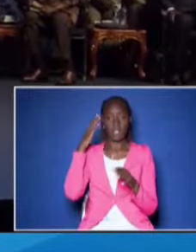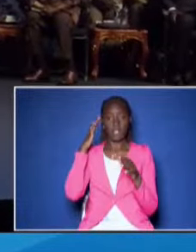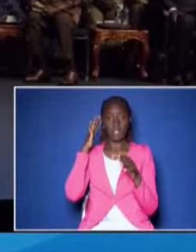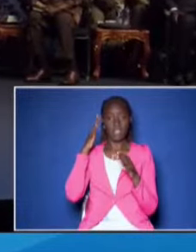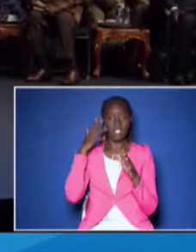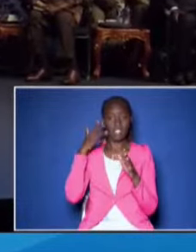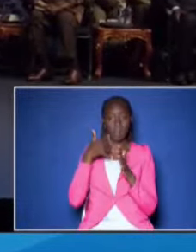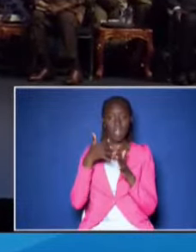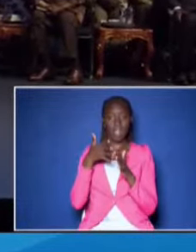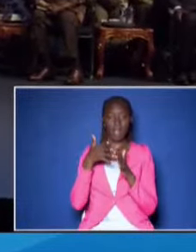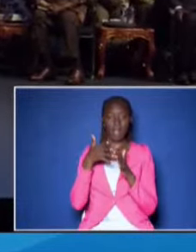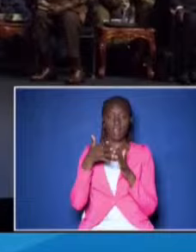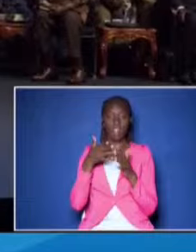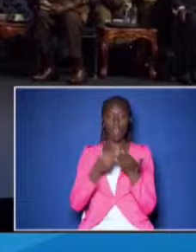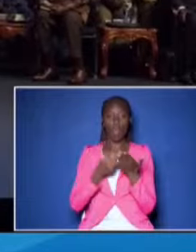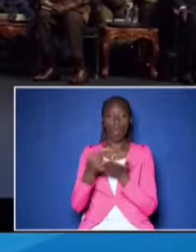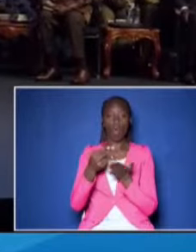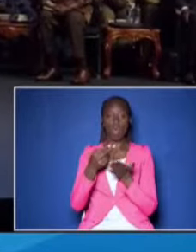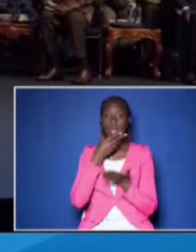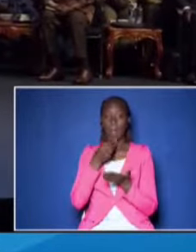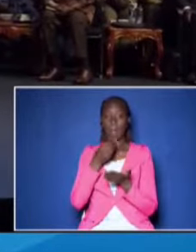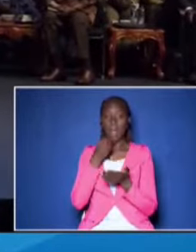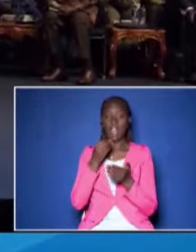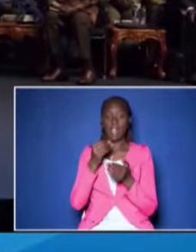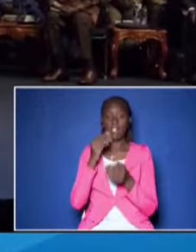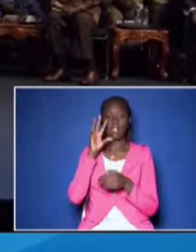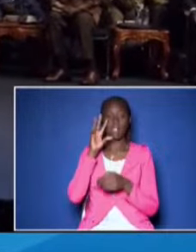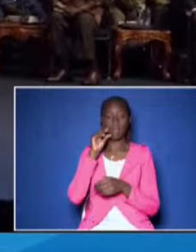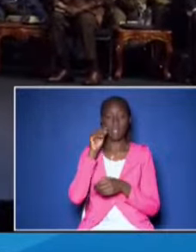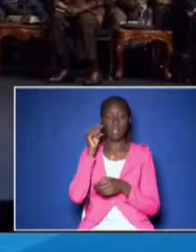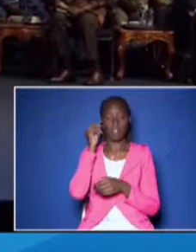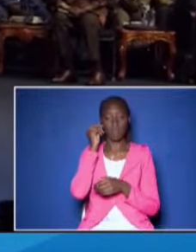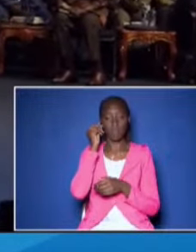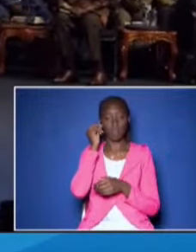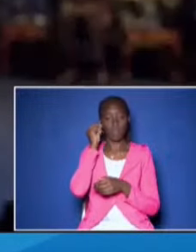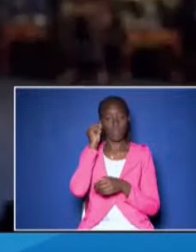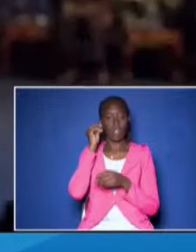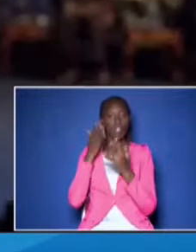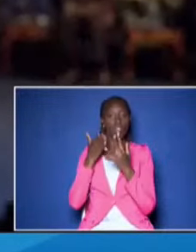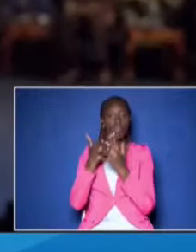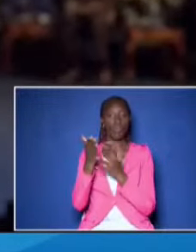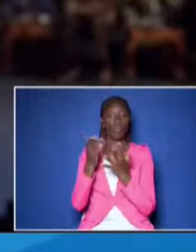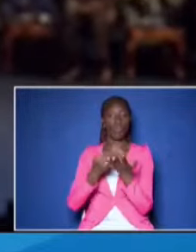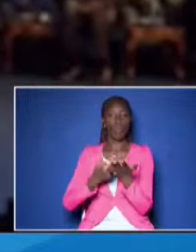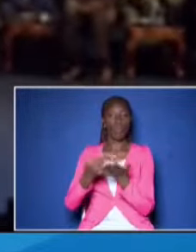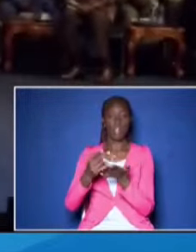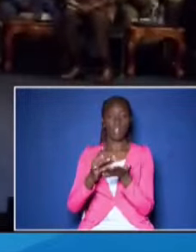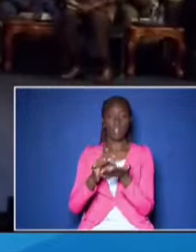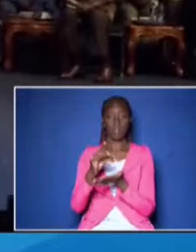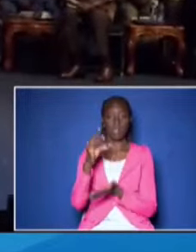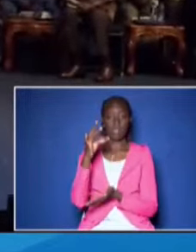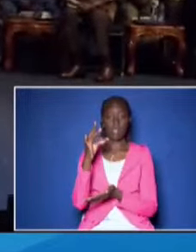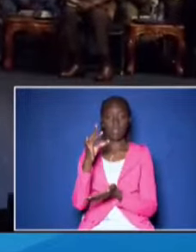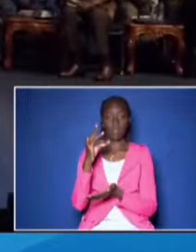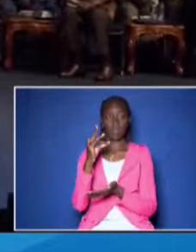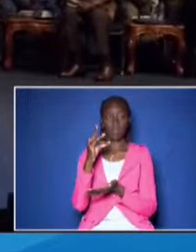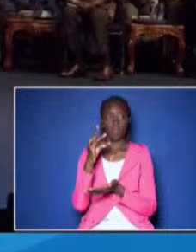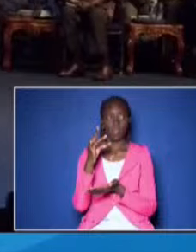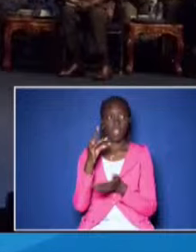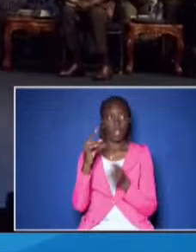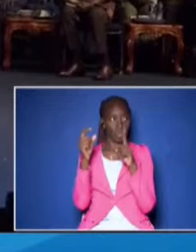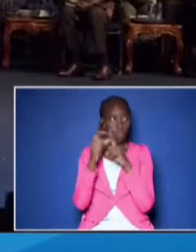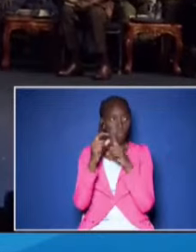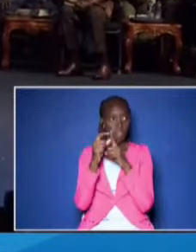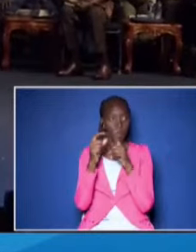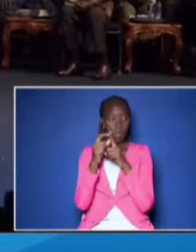inspired holy men speak the Holy Ghost Inspire the word